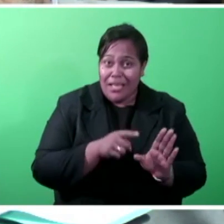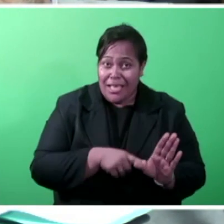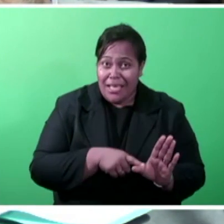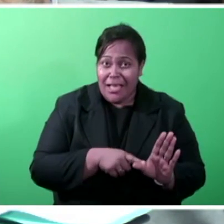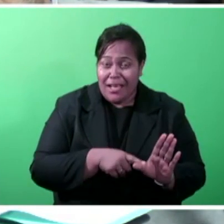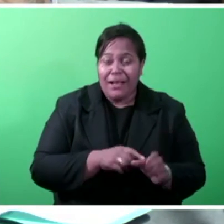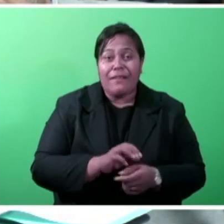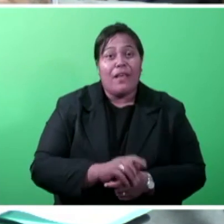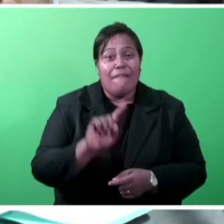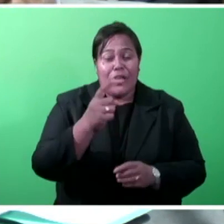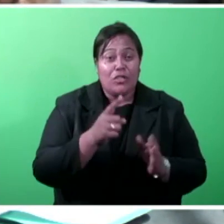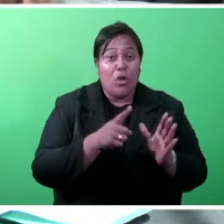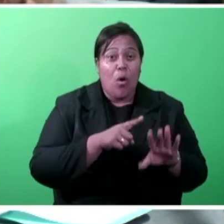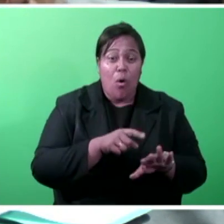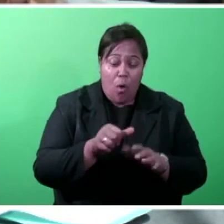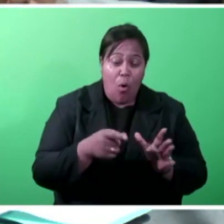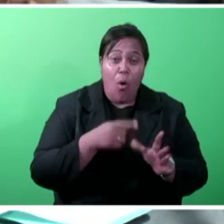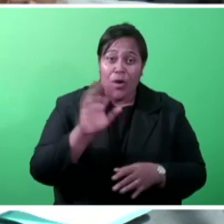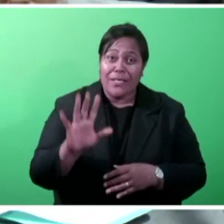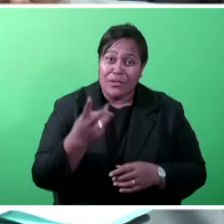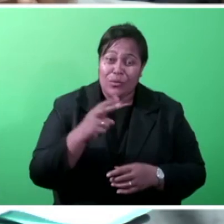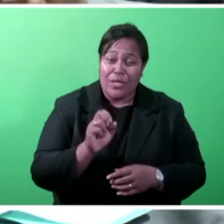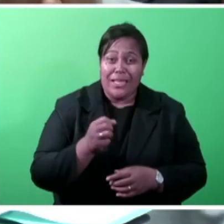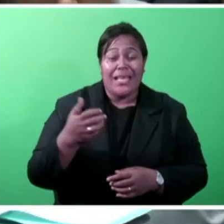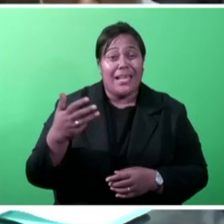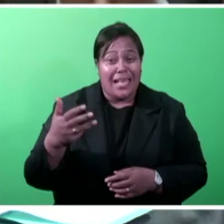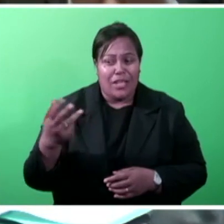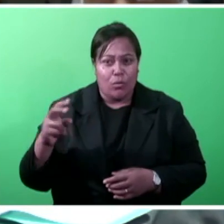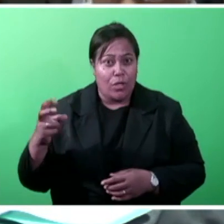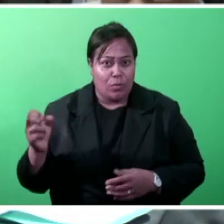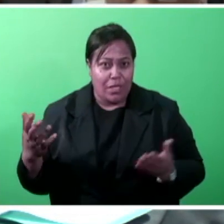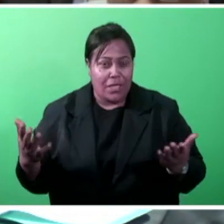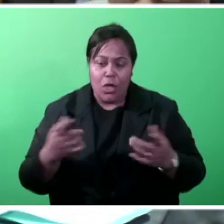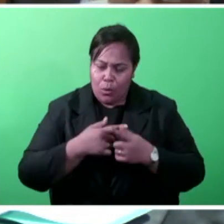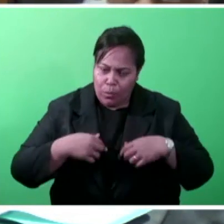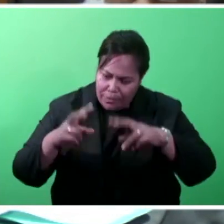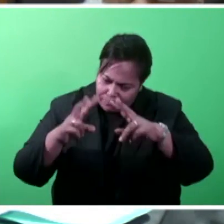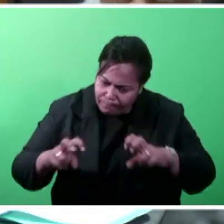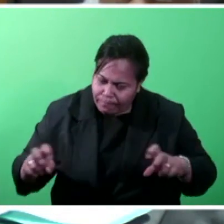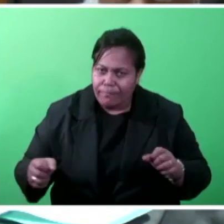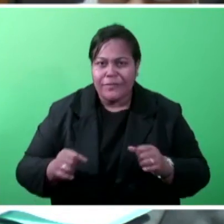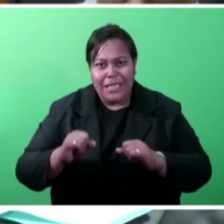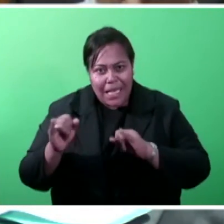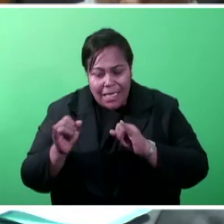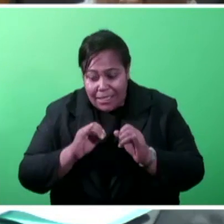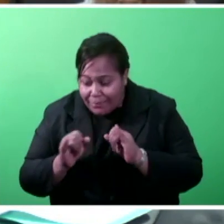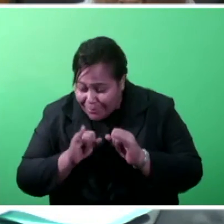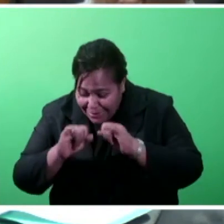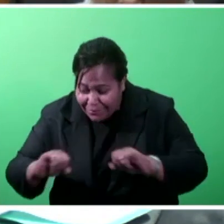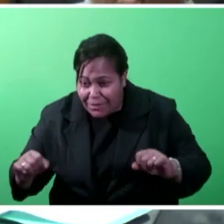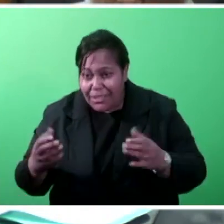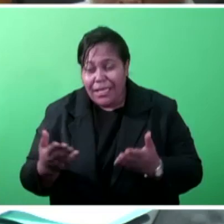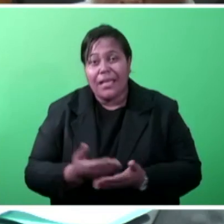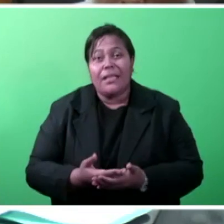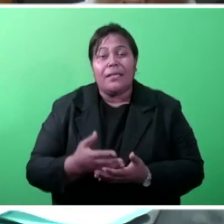2020, the compliance section has conducted a total of 1,750 labour inspections and has investigated